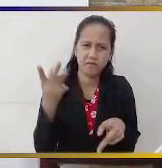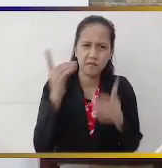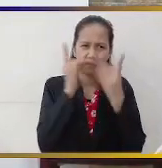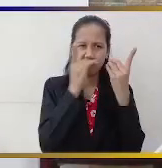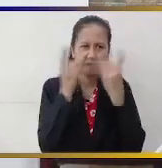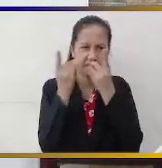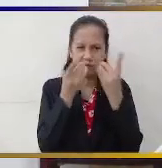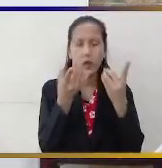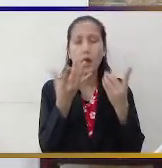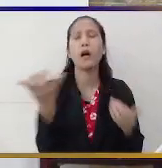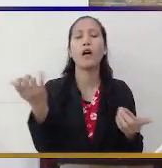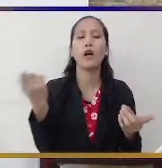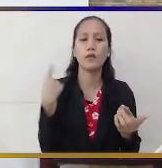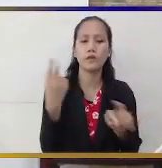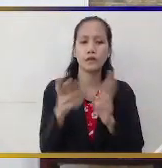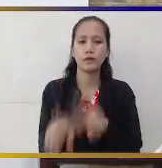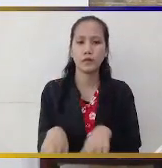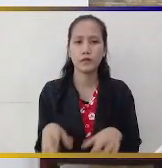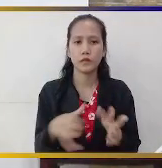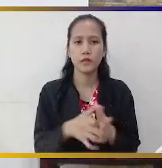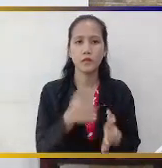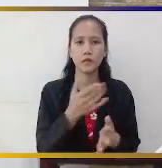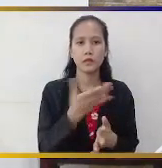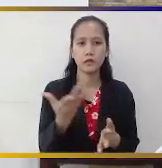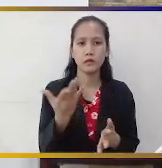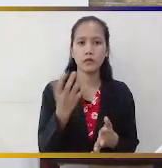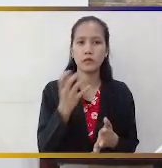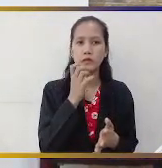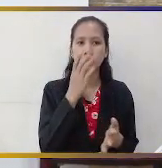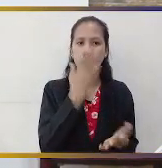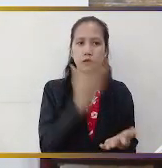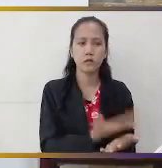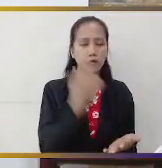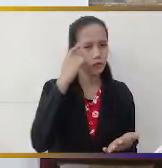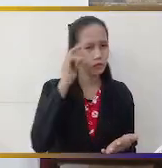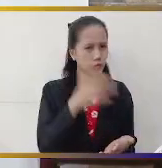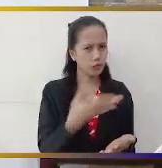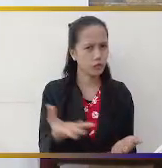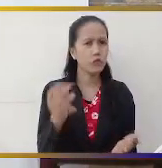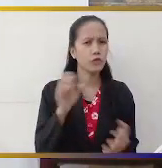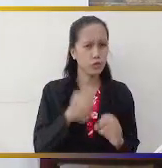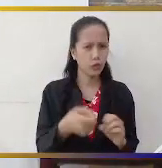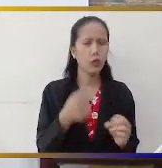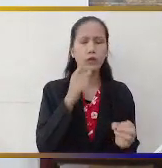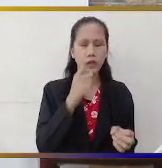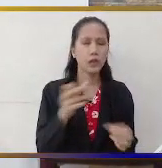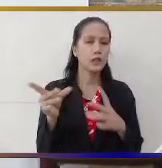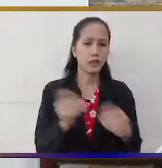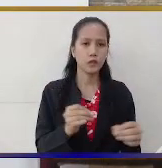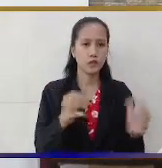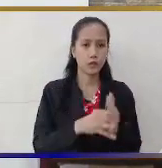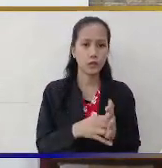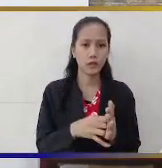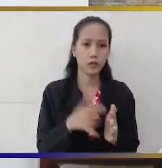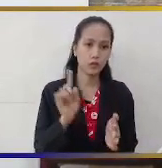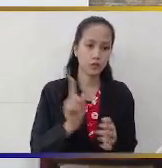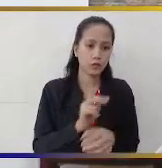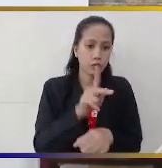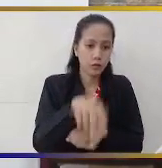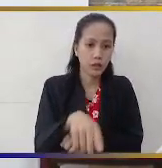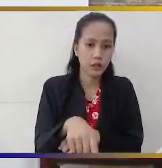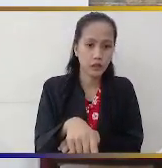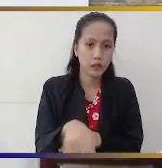whirlwind. Why? Fuck it. Don't do that. You sow, you give, you'll